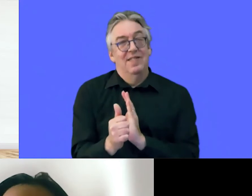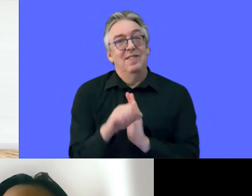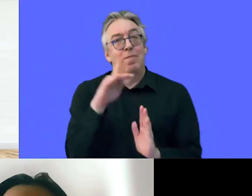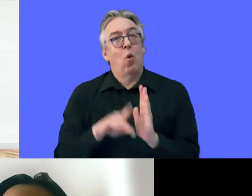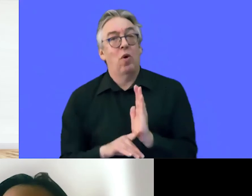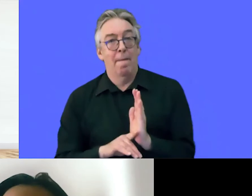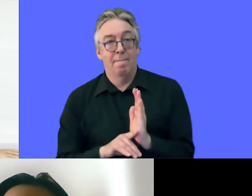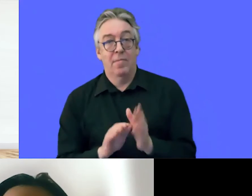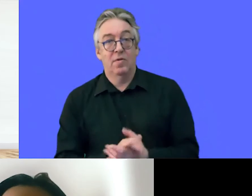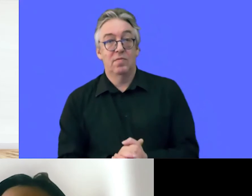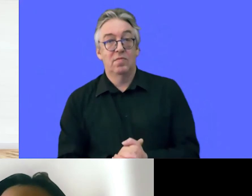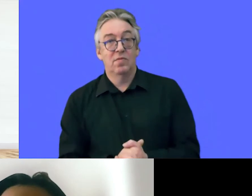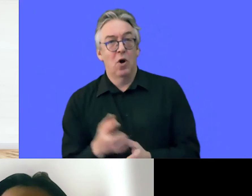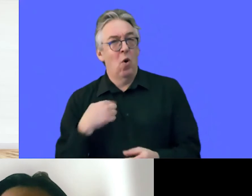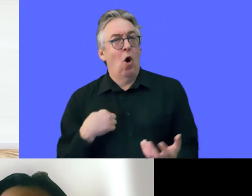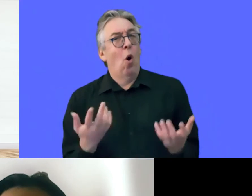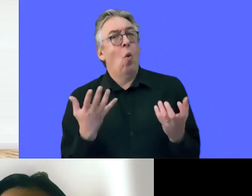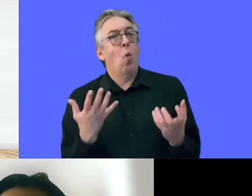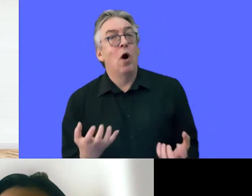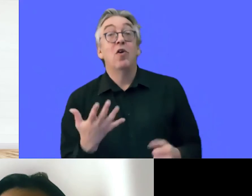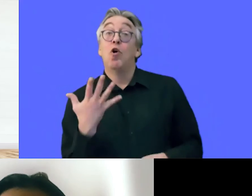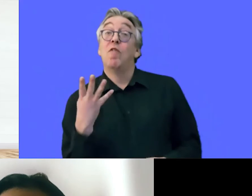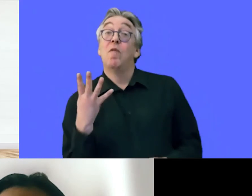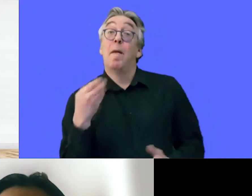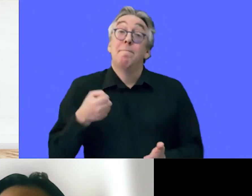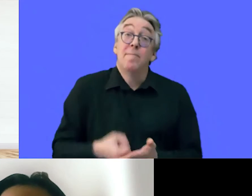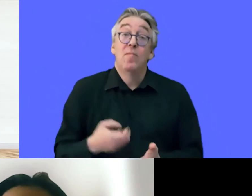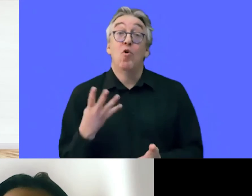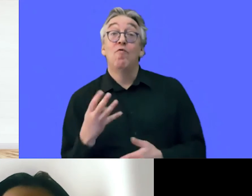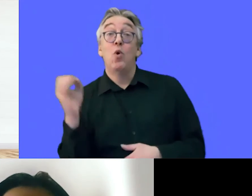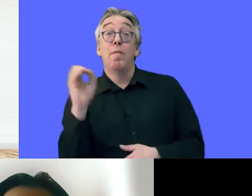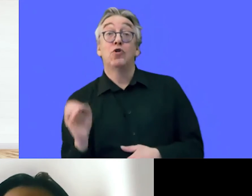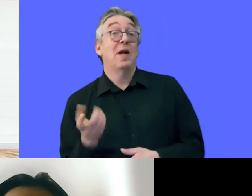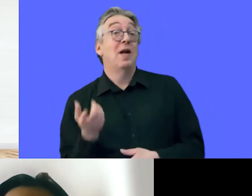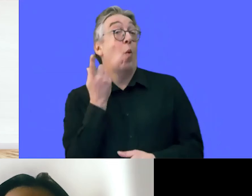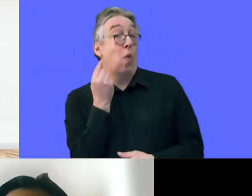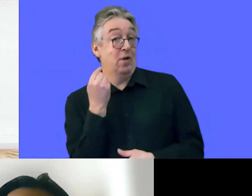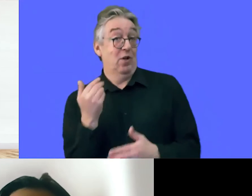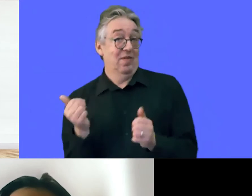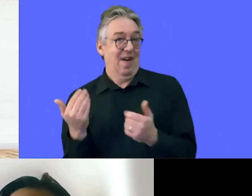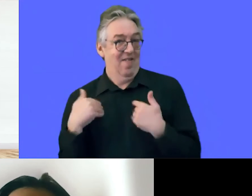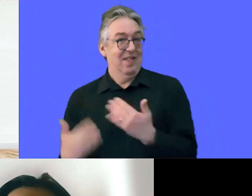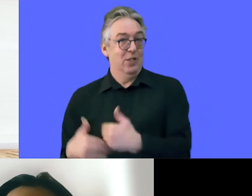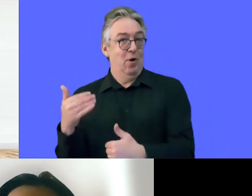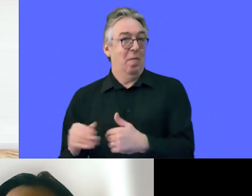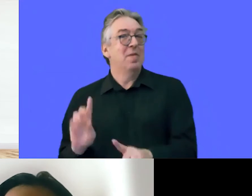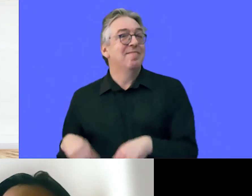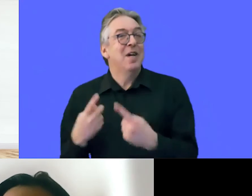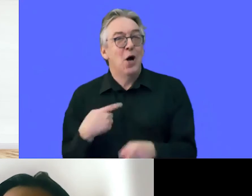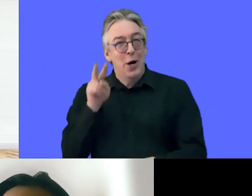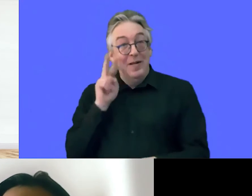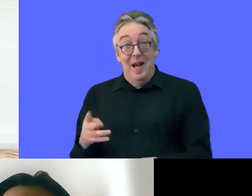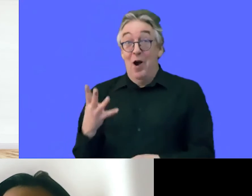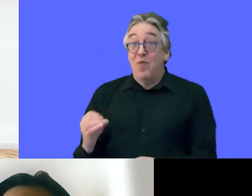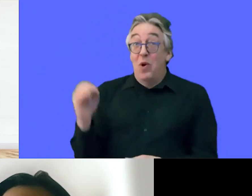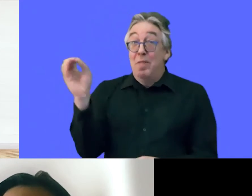our aim was to have at least 40% of that to be women with disabilities, but we haven't been able to see that sort of like, you know, a target which